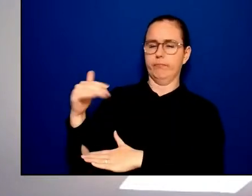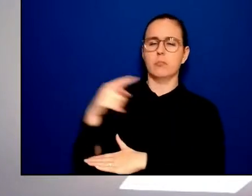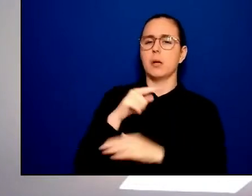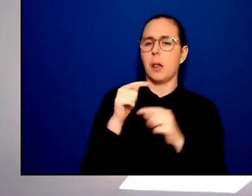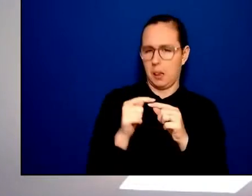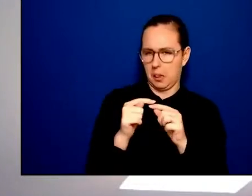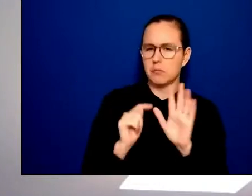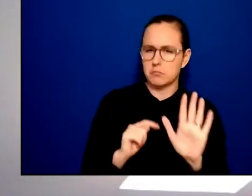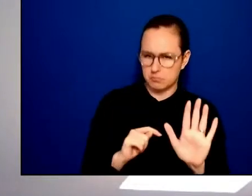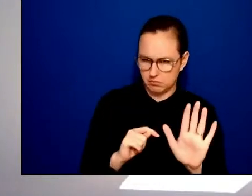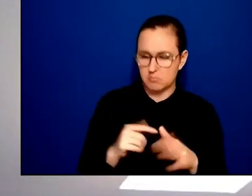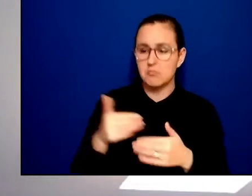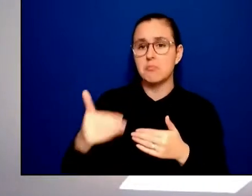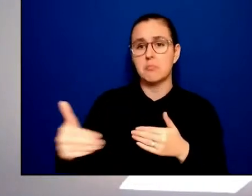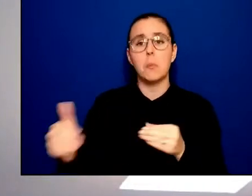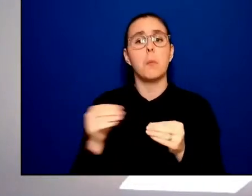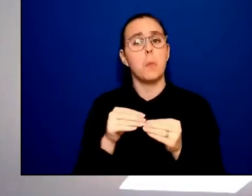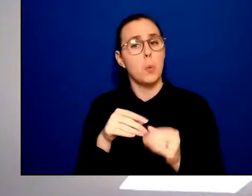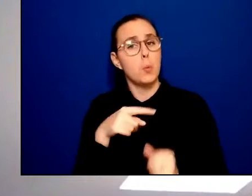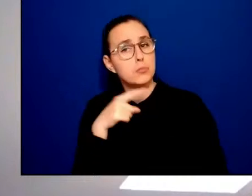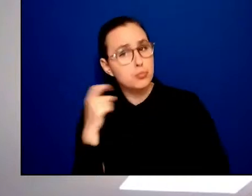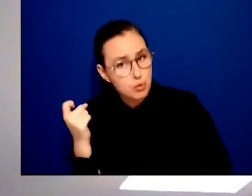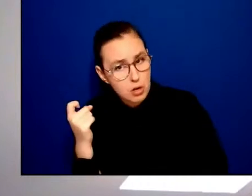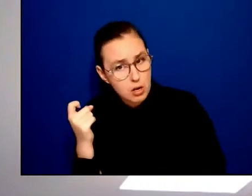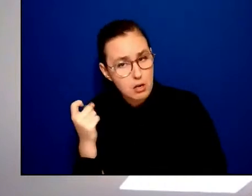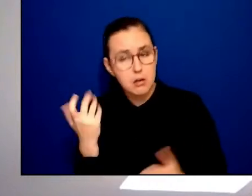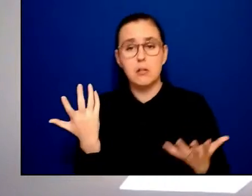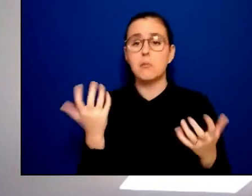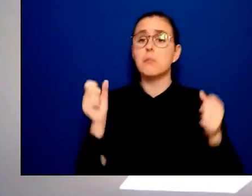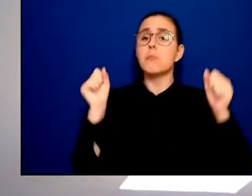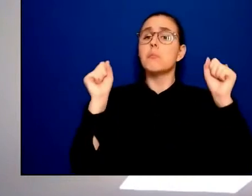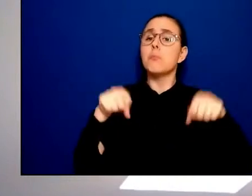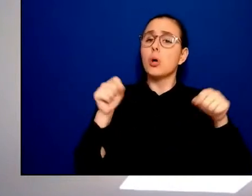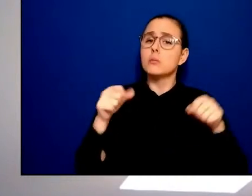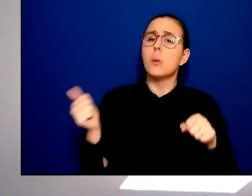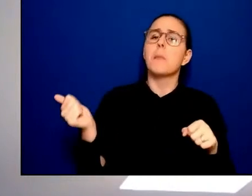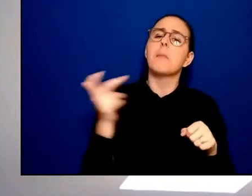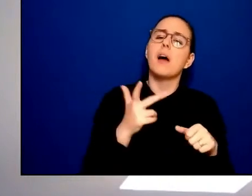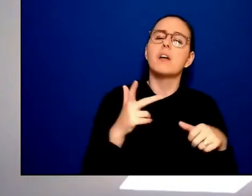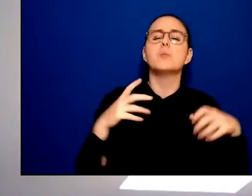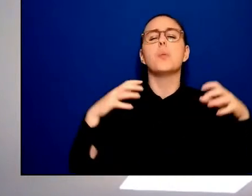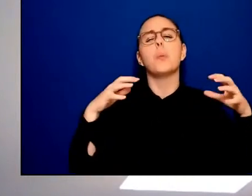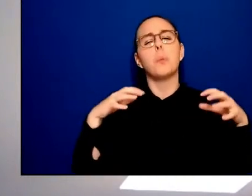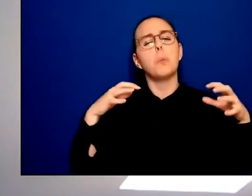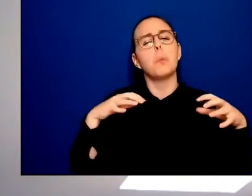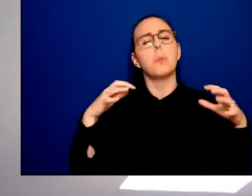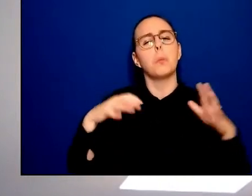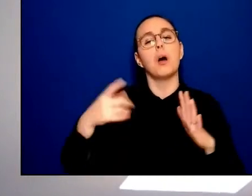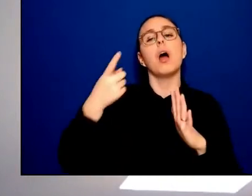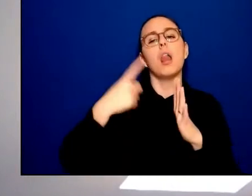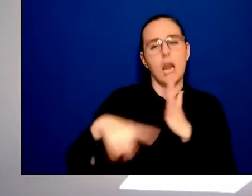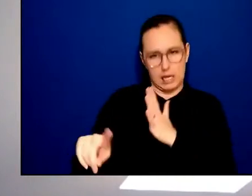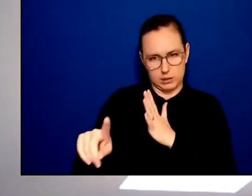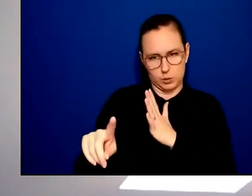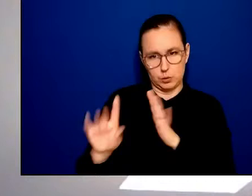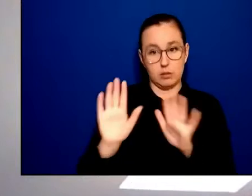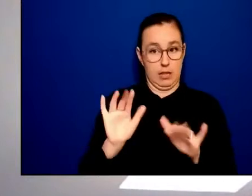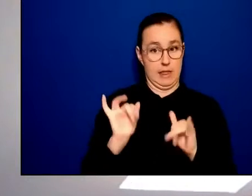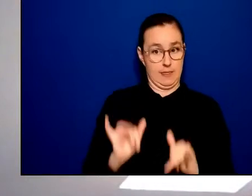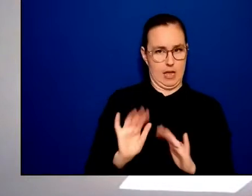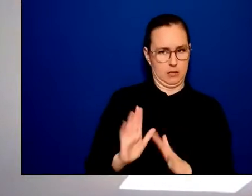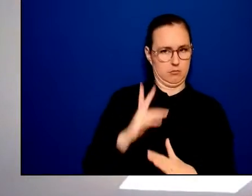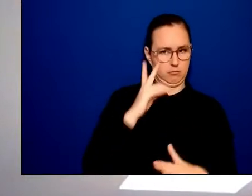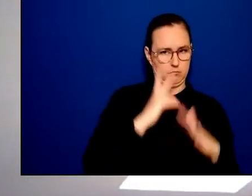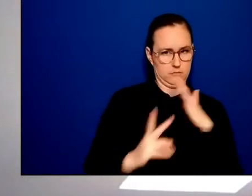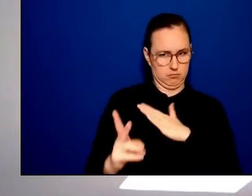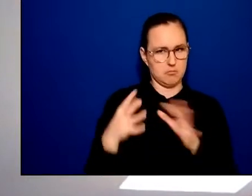a return to fairly active weather early next week. So that's my update. Thank you. Thank you